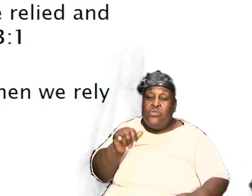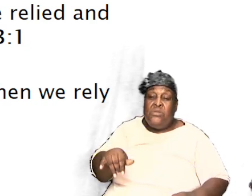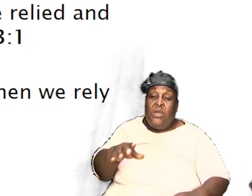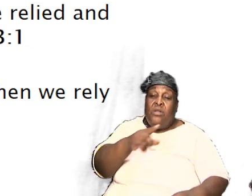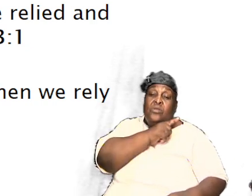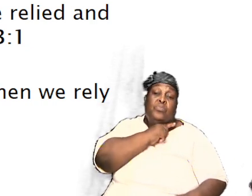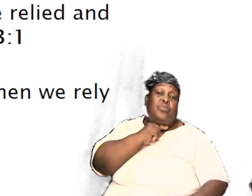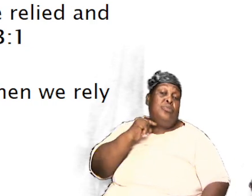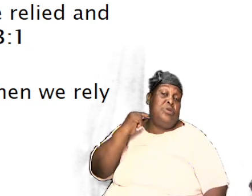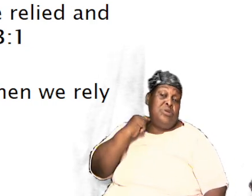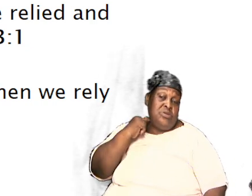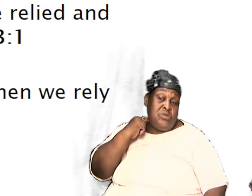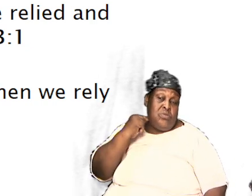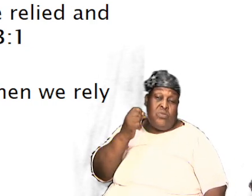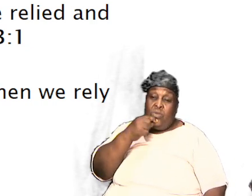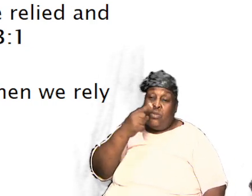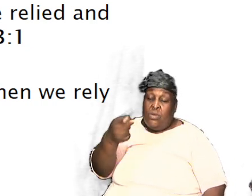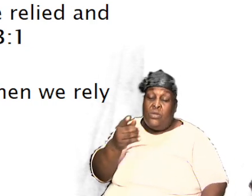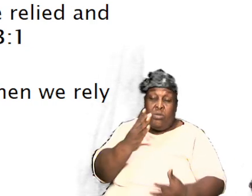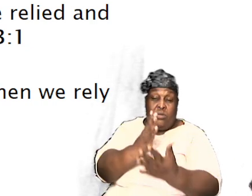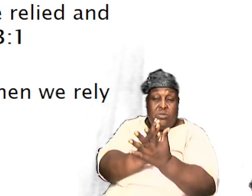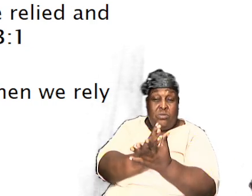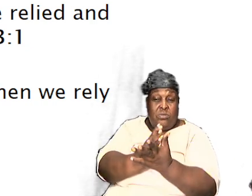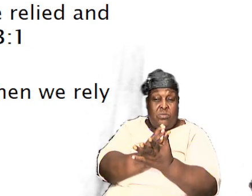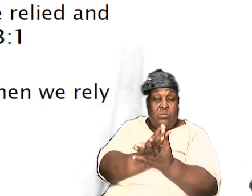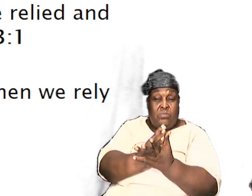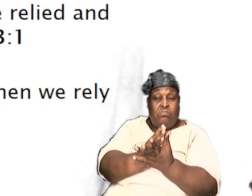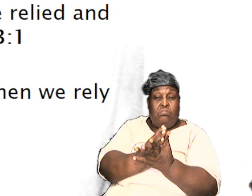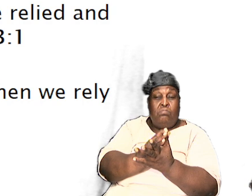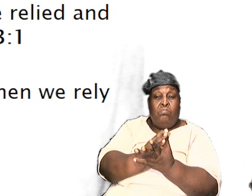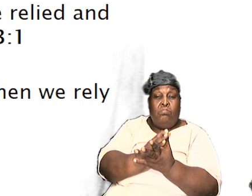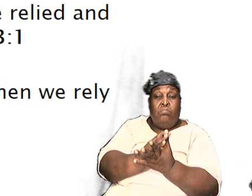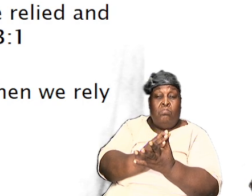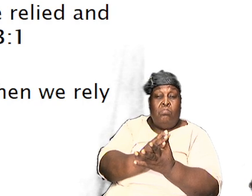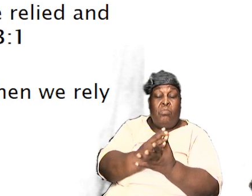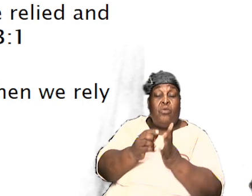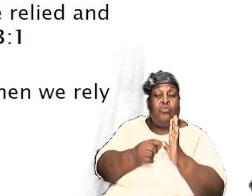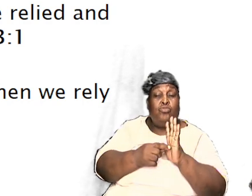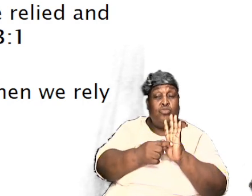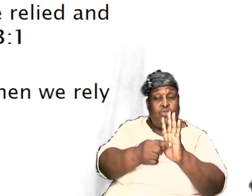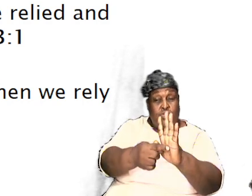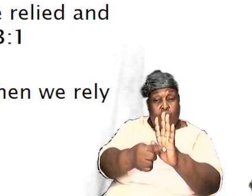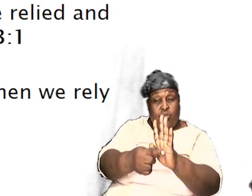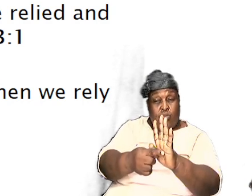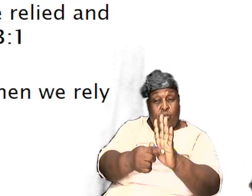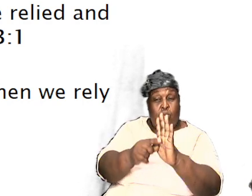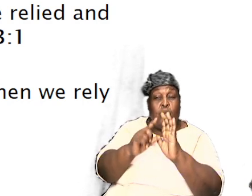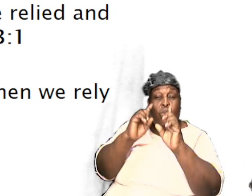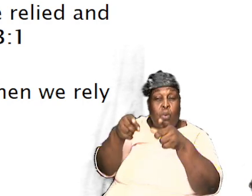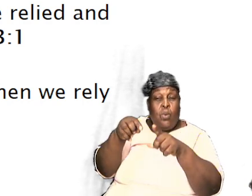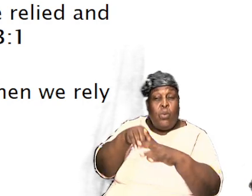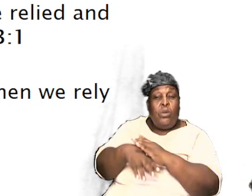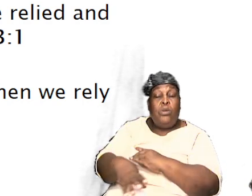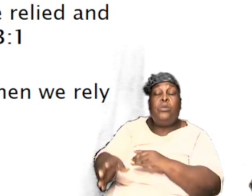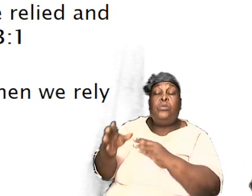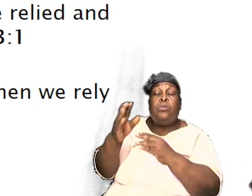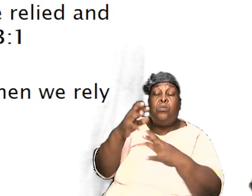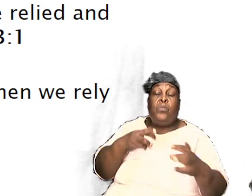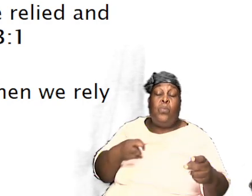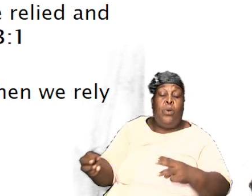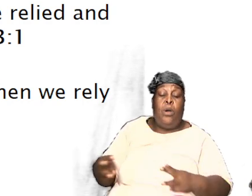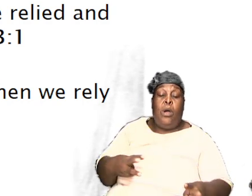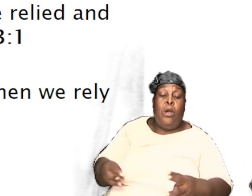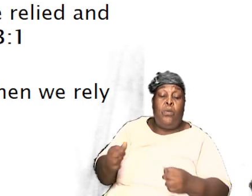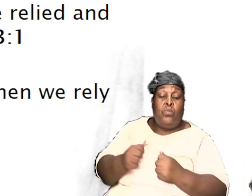king was told to withdraw his hand demonstrated that he went into battle with his own mind. He